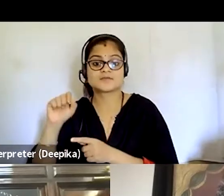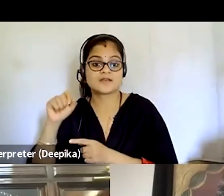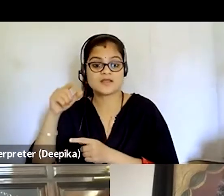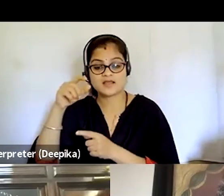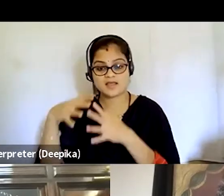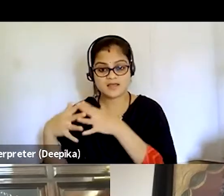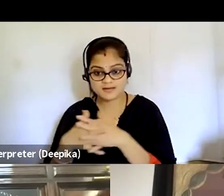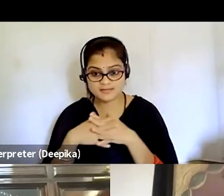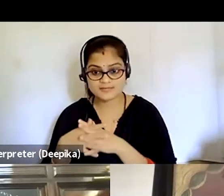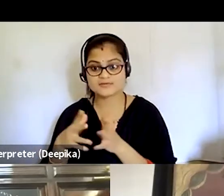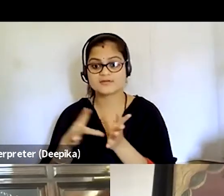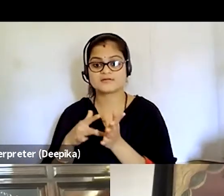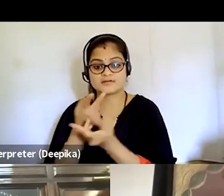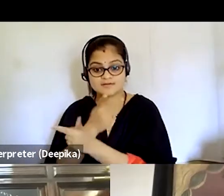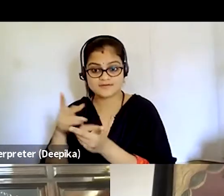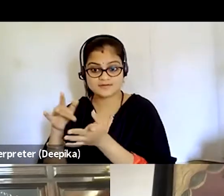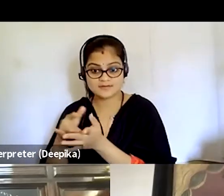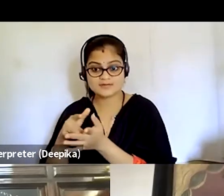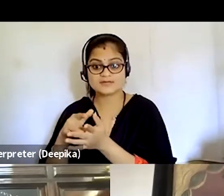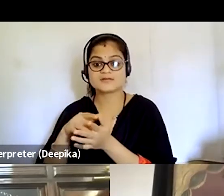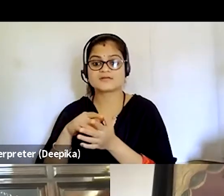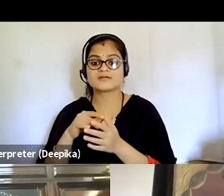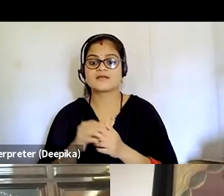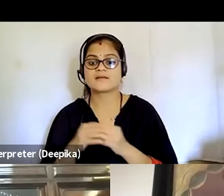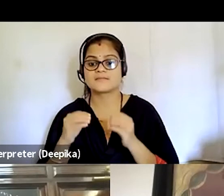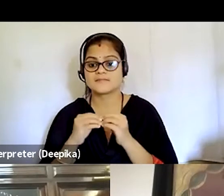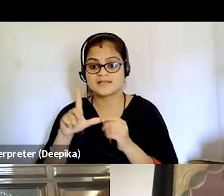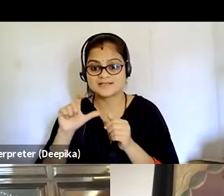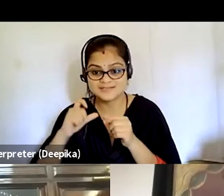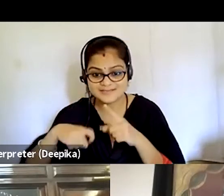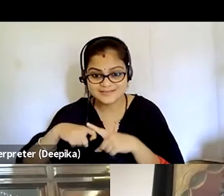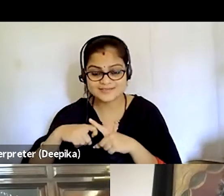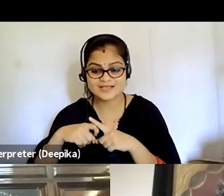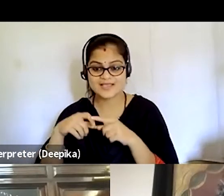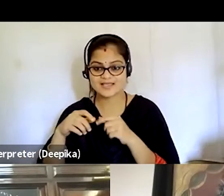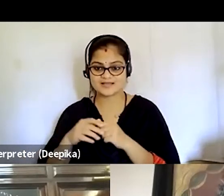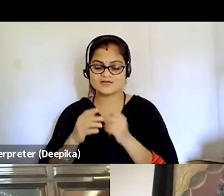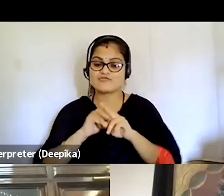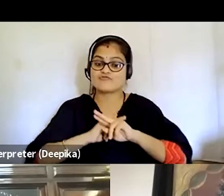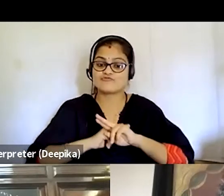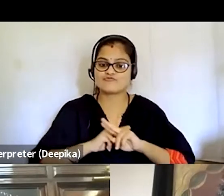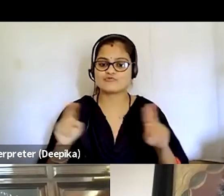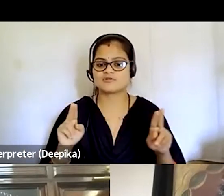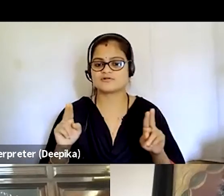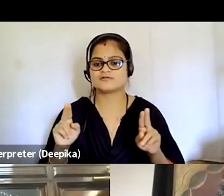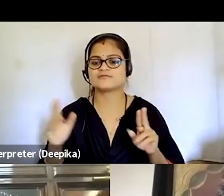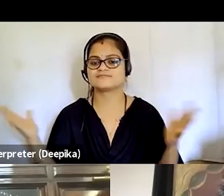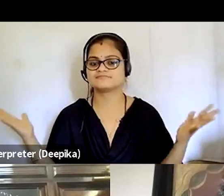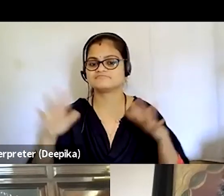Bread. Or you could do a tribute to Black Sabbath and Iron Maiden and AC/DC, all full.